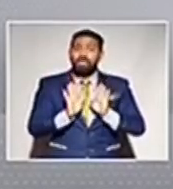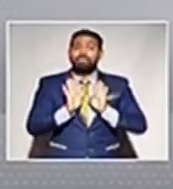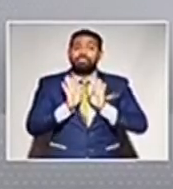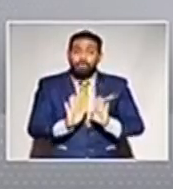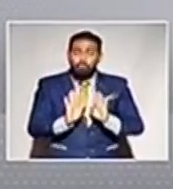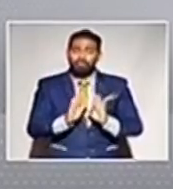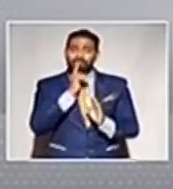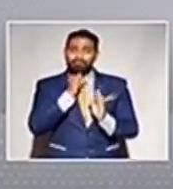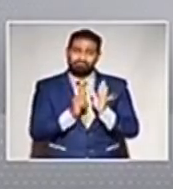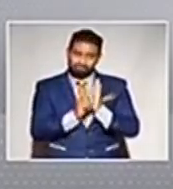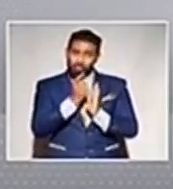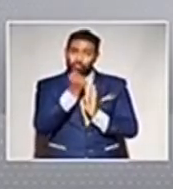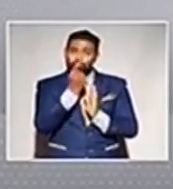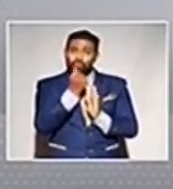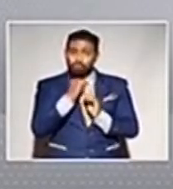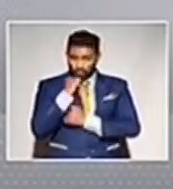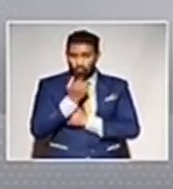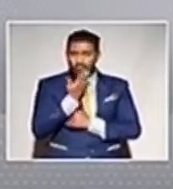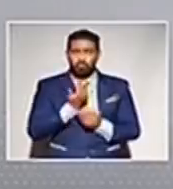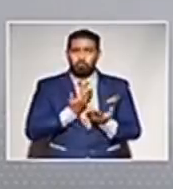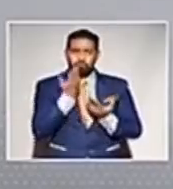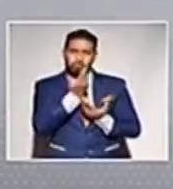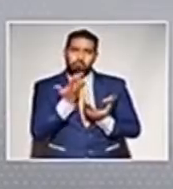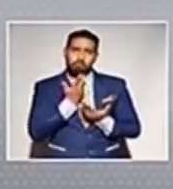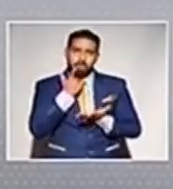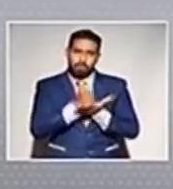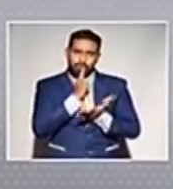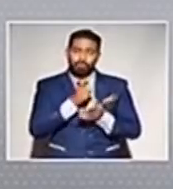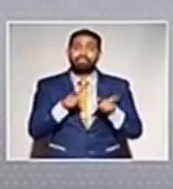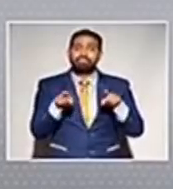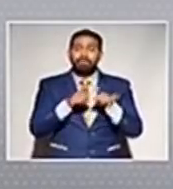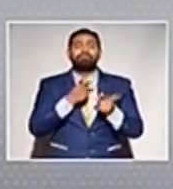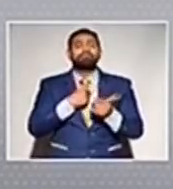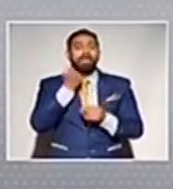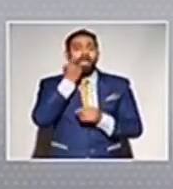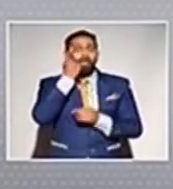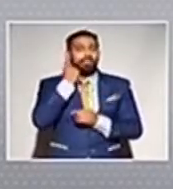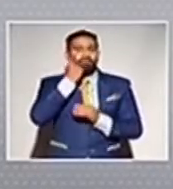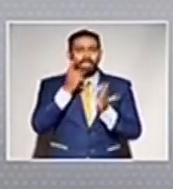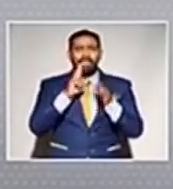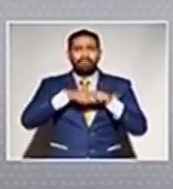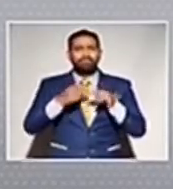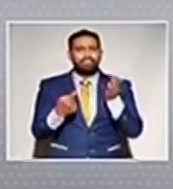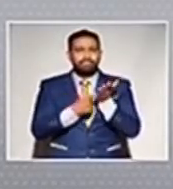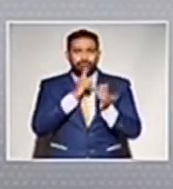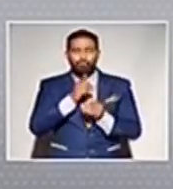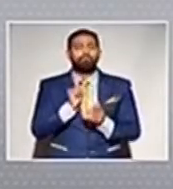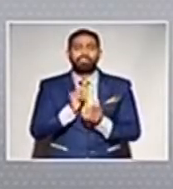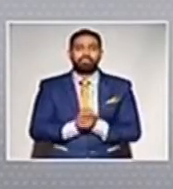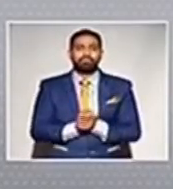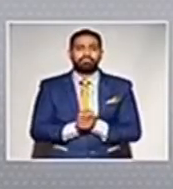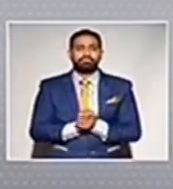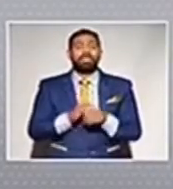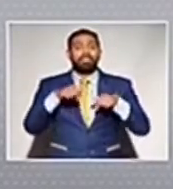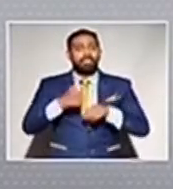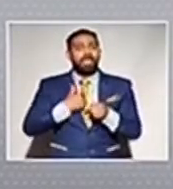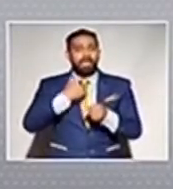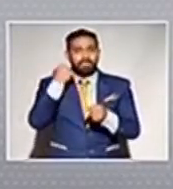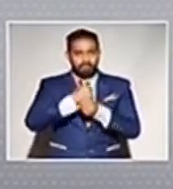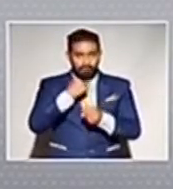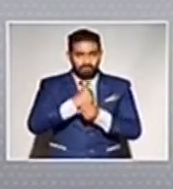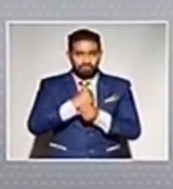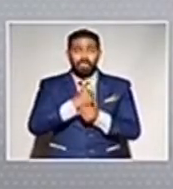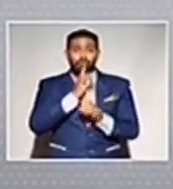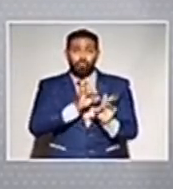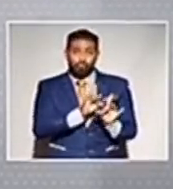Asia economist at Capital Economics, told FT that, quote-unquote, with the government in disarray, the prospects of securing